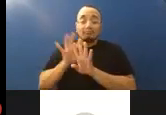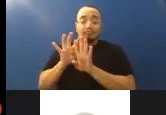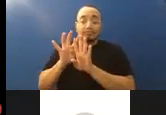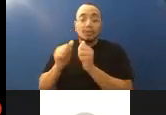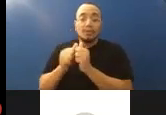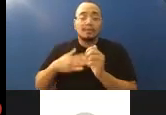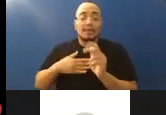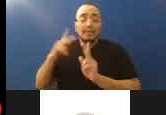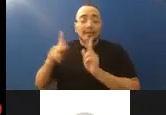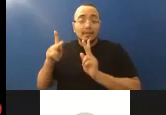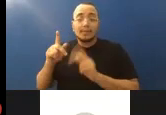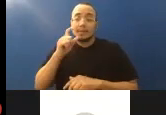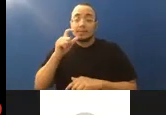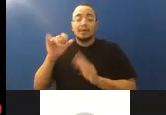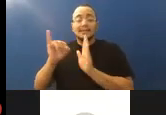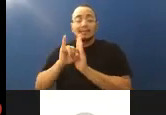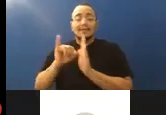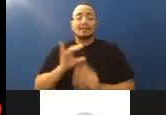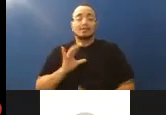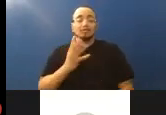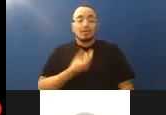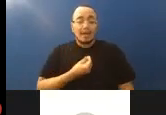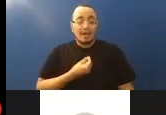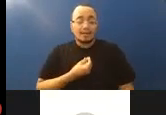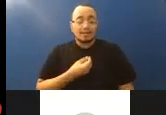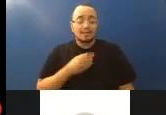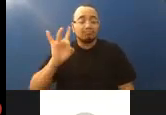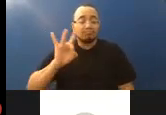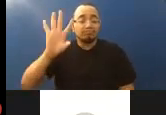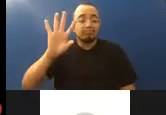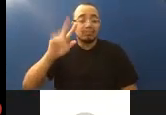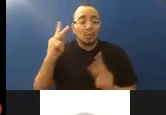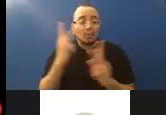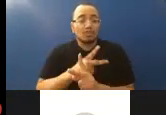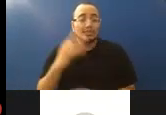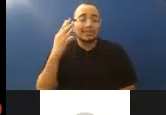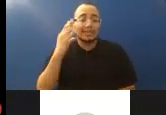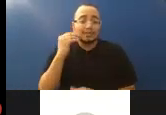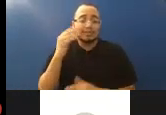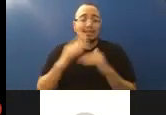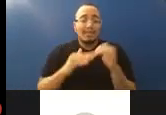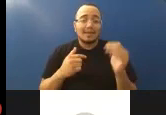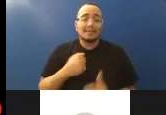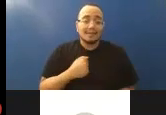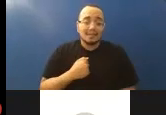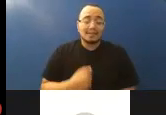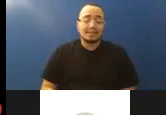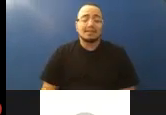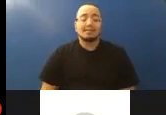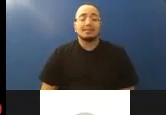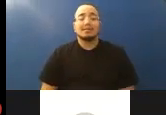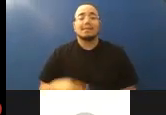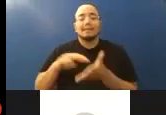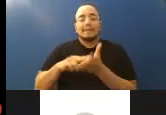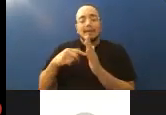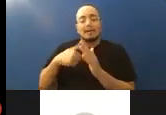who are transgender, and they go through even far worse than what I go through. And we have to be